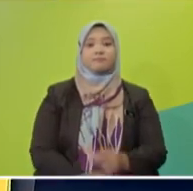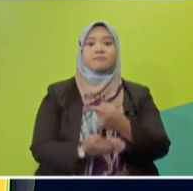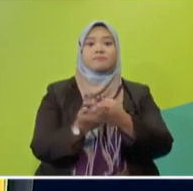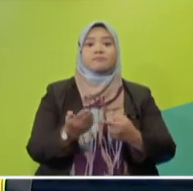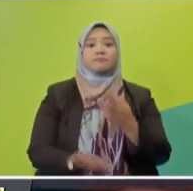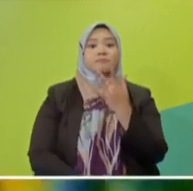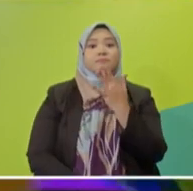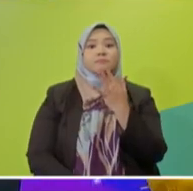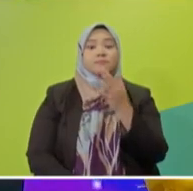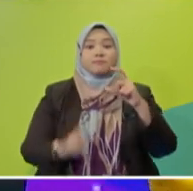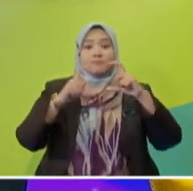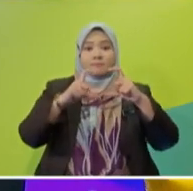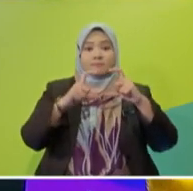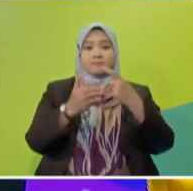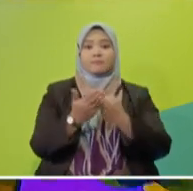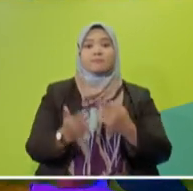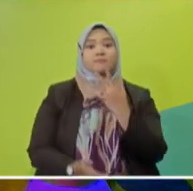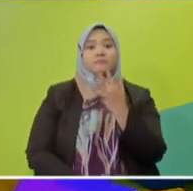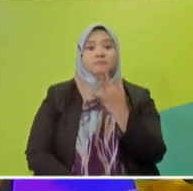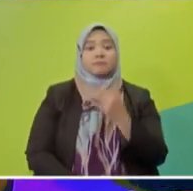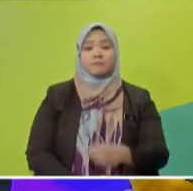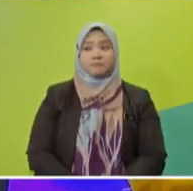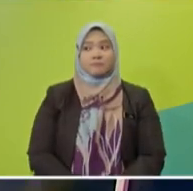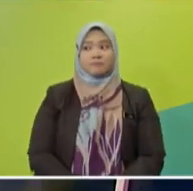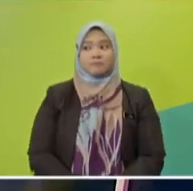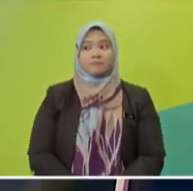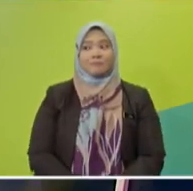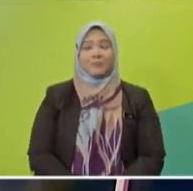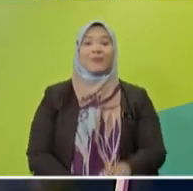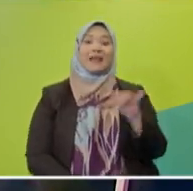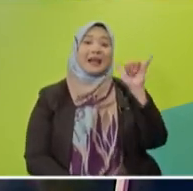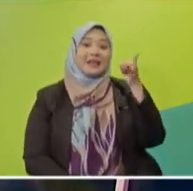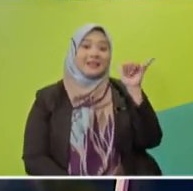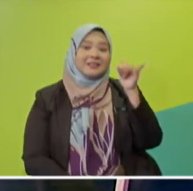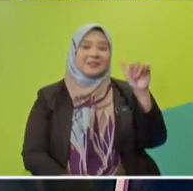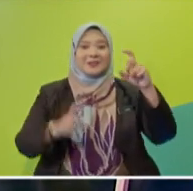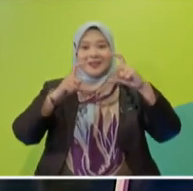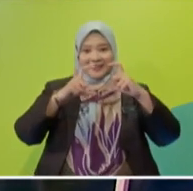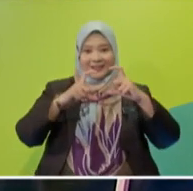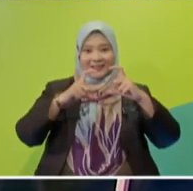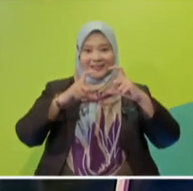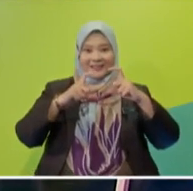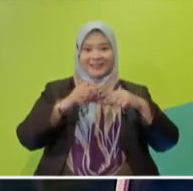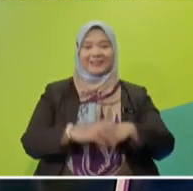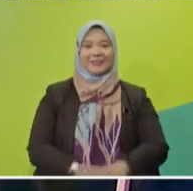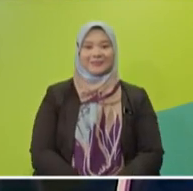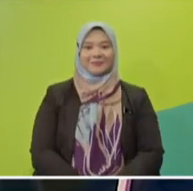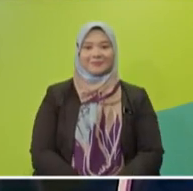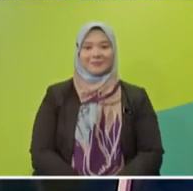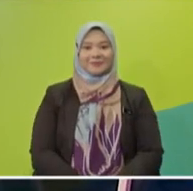Which one? At. Yes, well done. Good job. Okay, so? So it's?